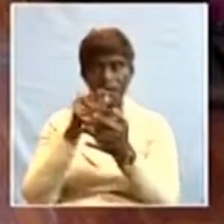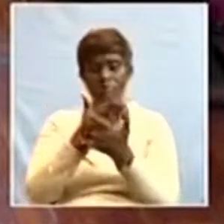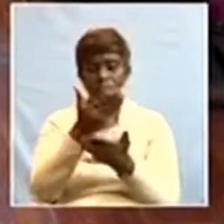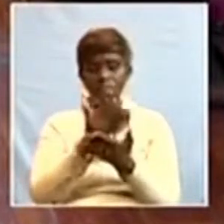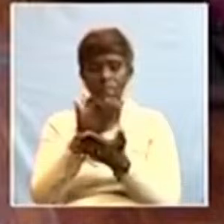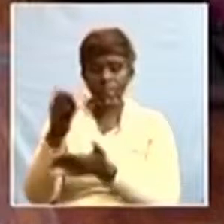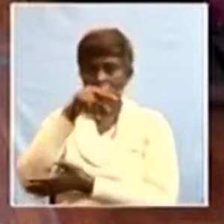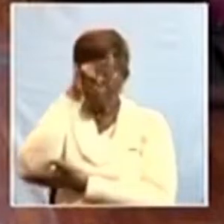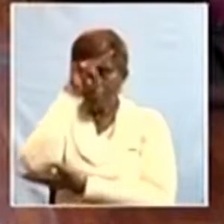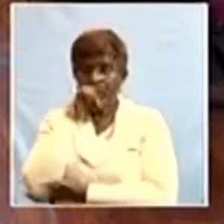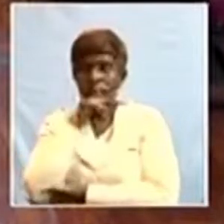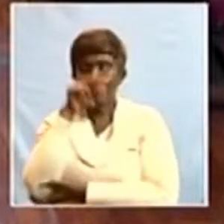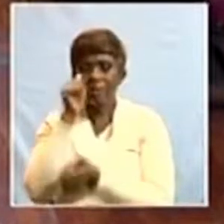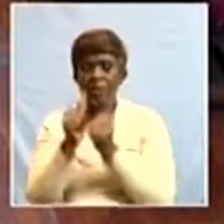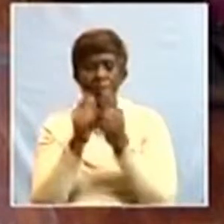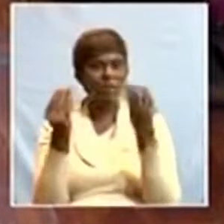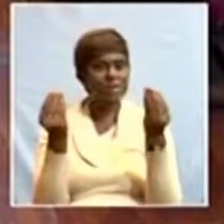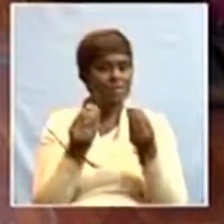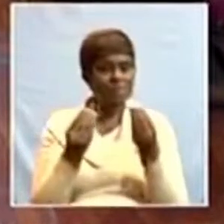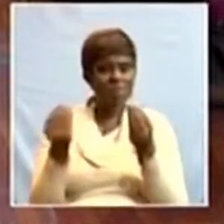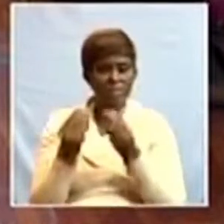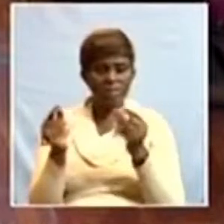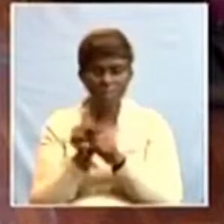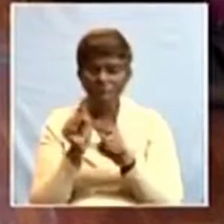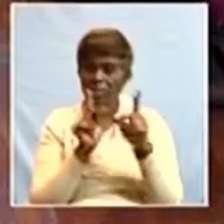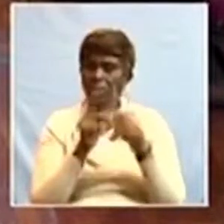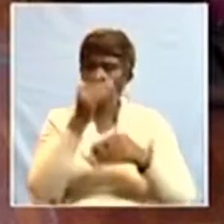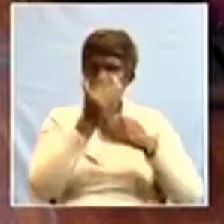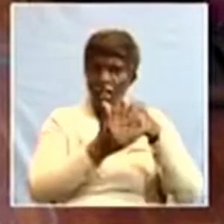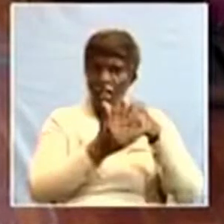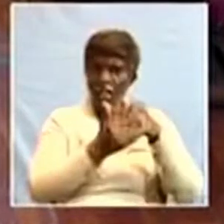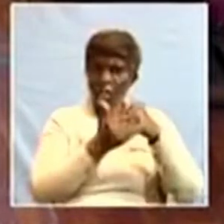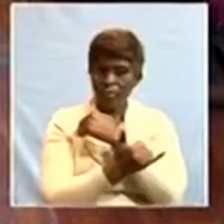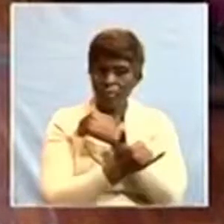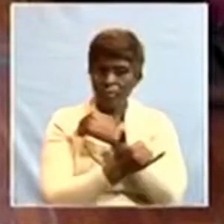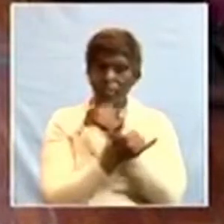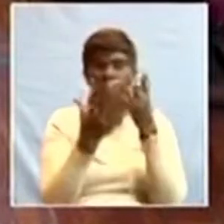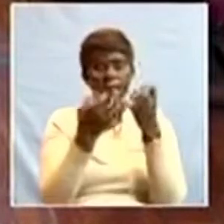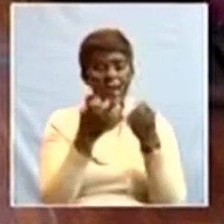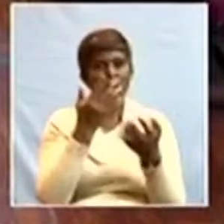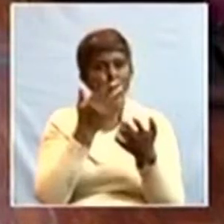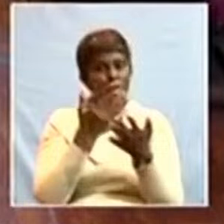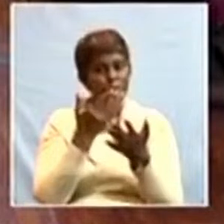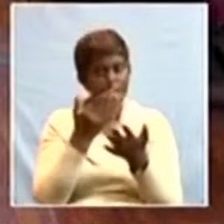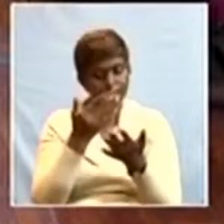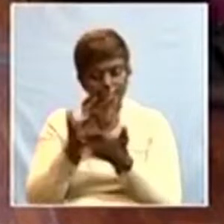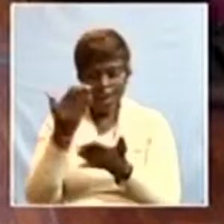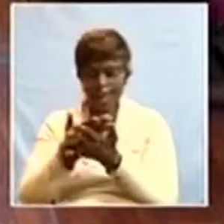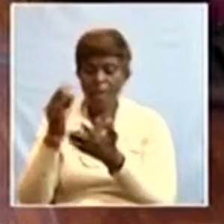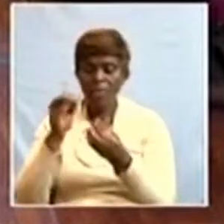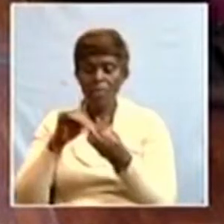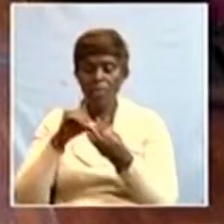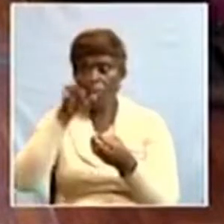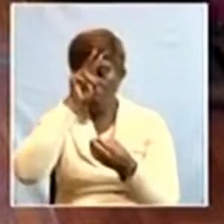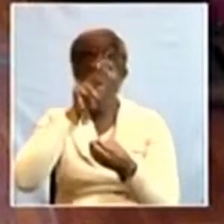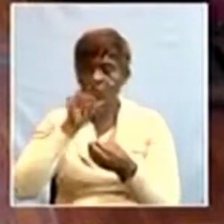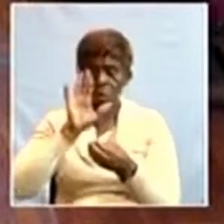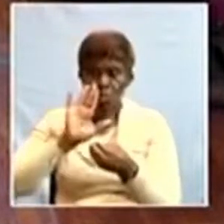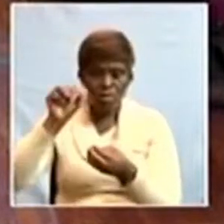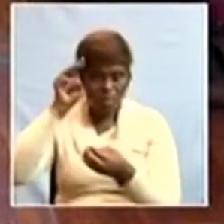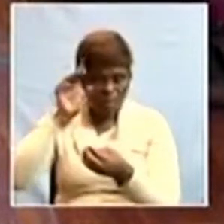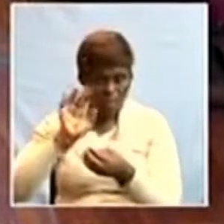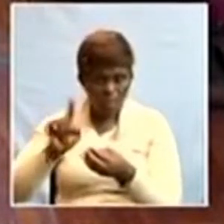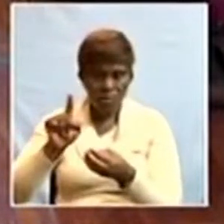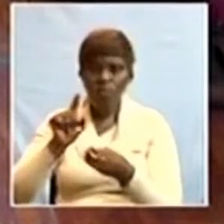of goats due to the scarcity and high demands in neighboring countries, what specific strategies has your ministry implemented